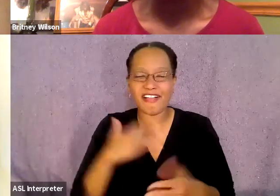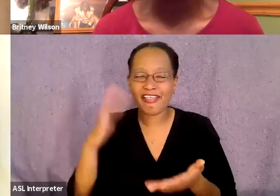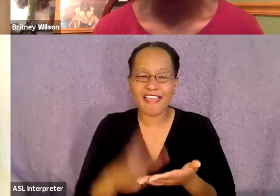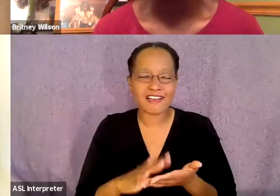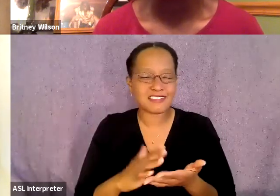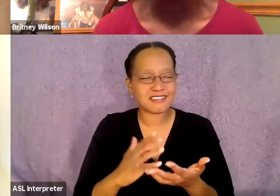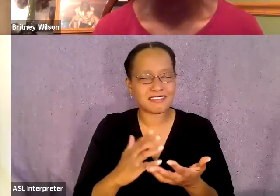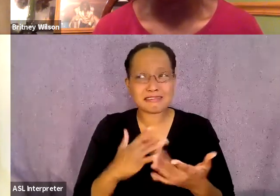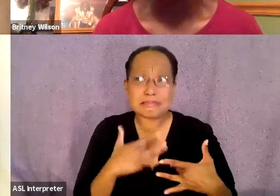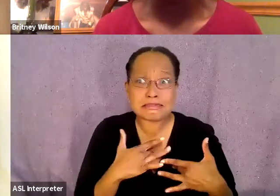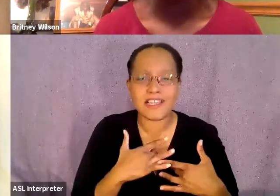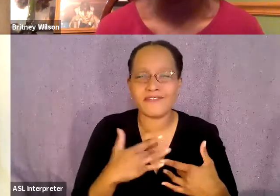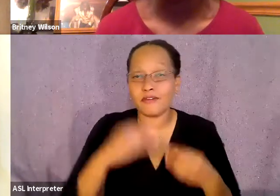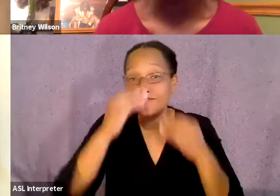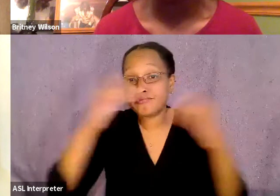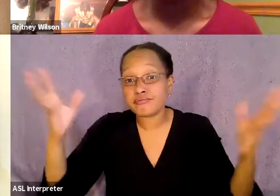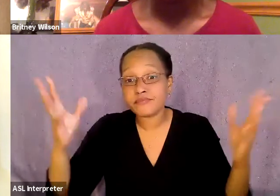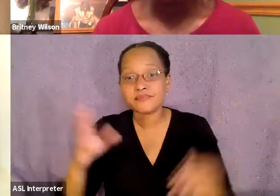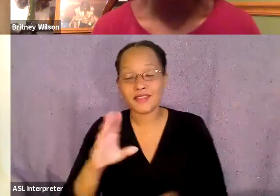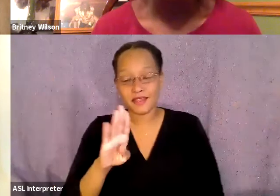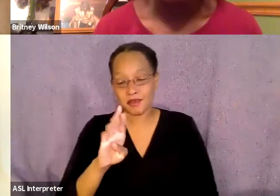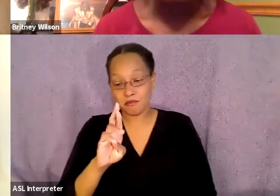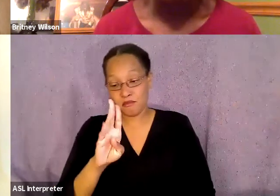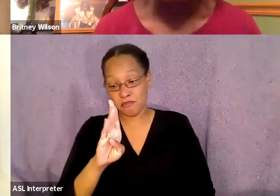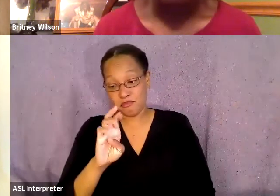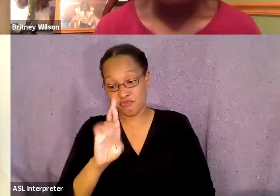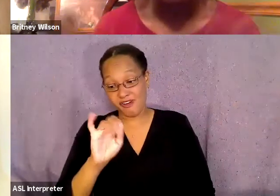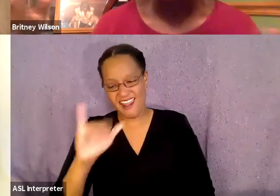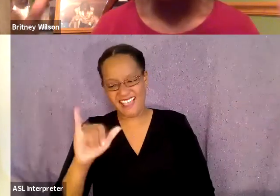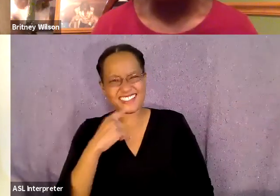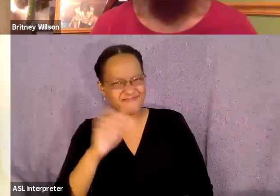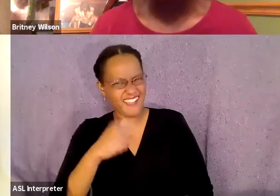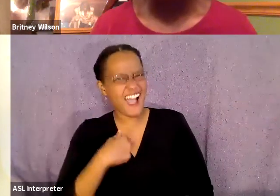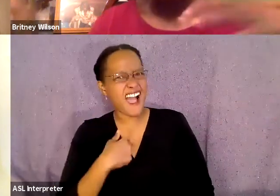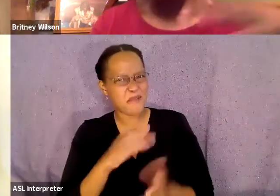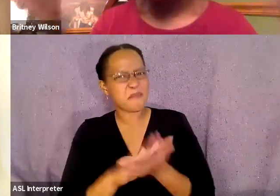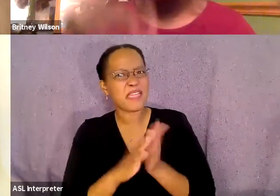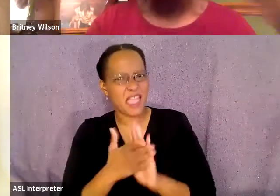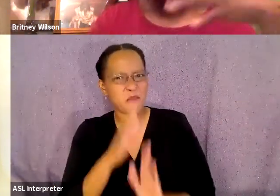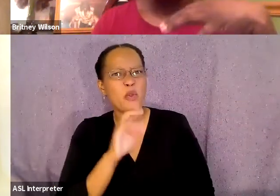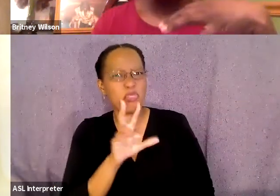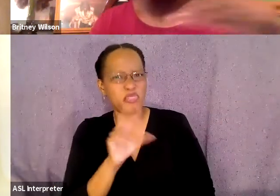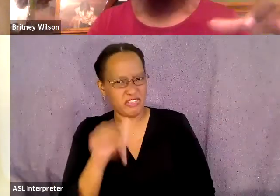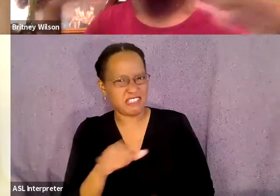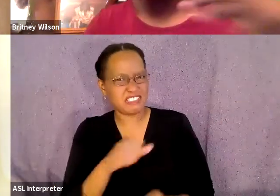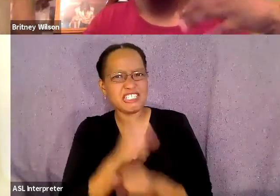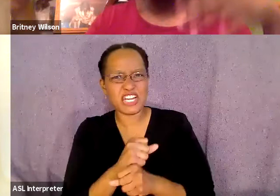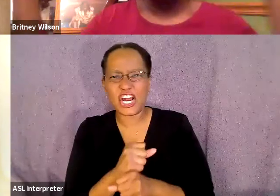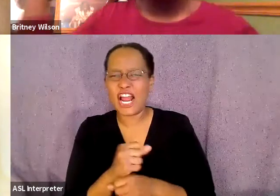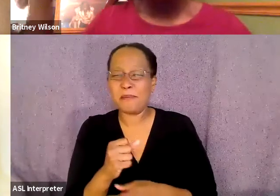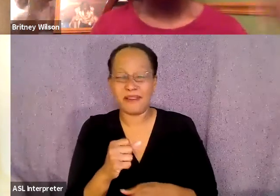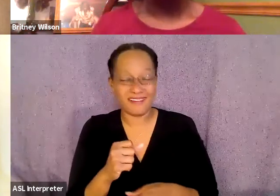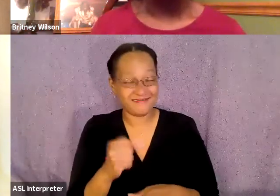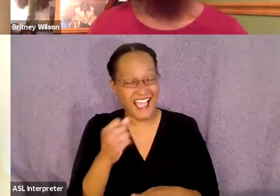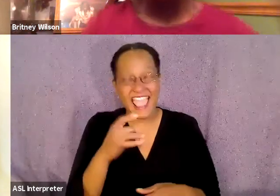29, I turned 30 earlier this year. And it really is a difference. Like, I hate to be that person that, like, yes. I felt it in my spirit, like,